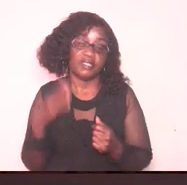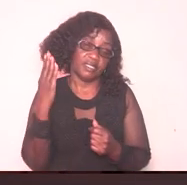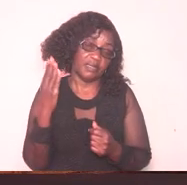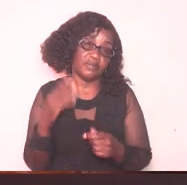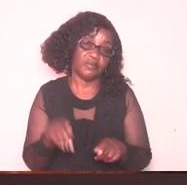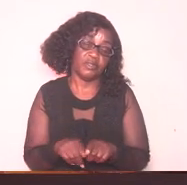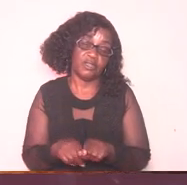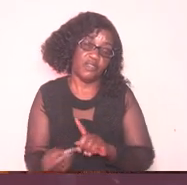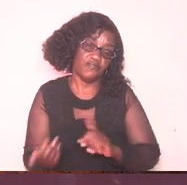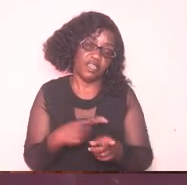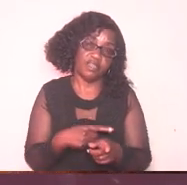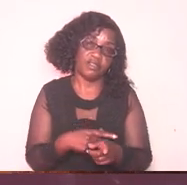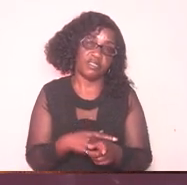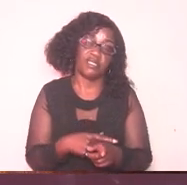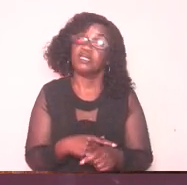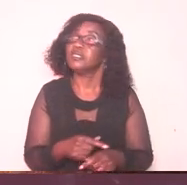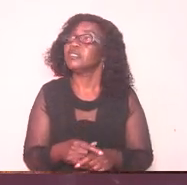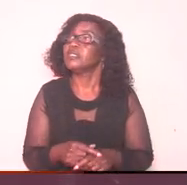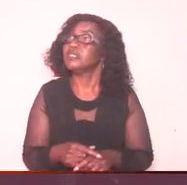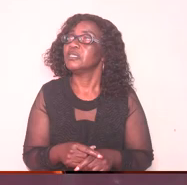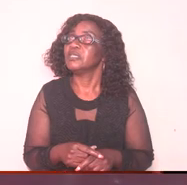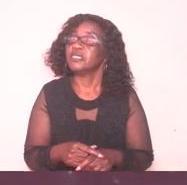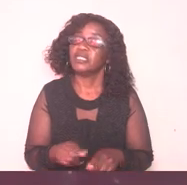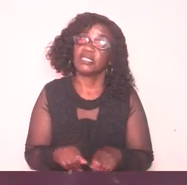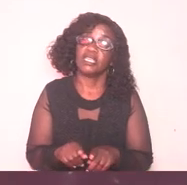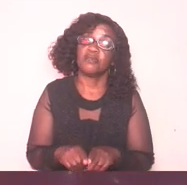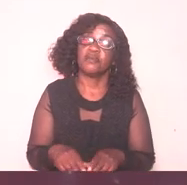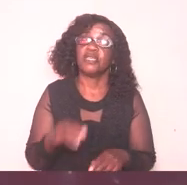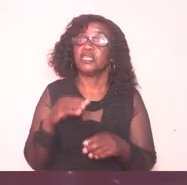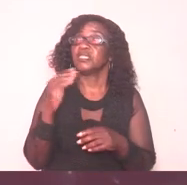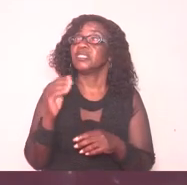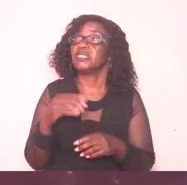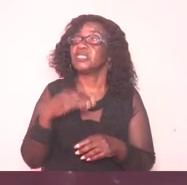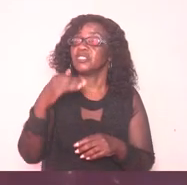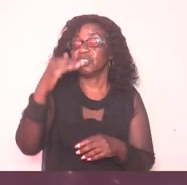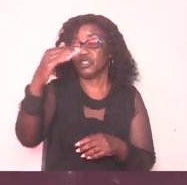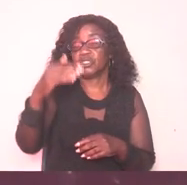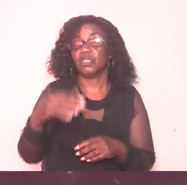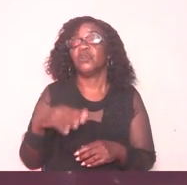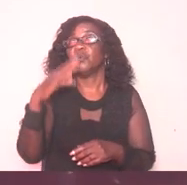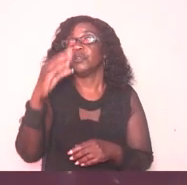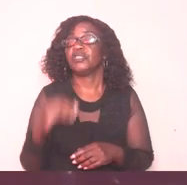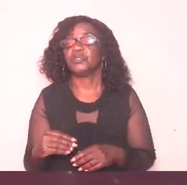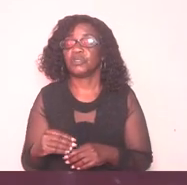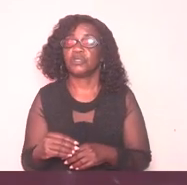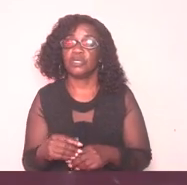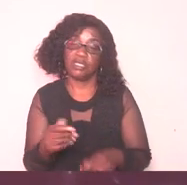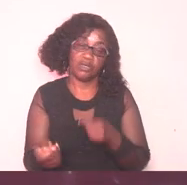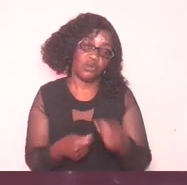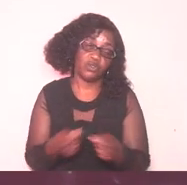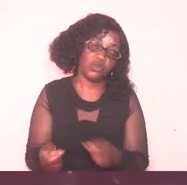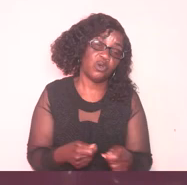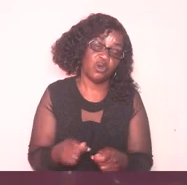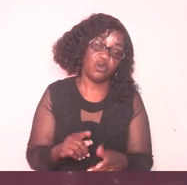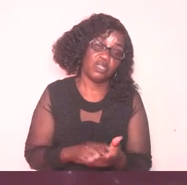sector is already failing in engaging a number of the statistics that exist. When you can effectively increase the age of consent, you like reduce and you regulate the sexual